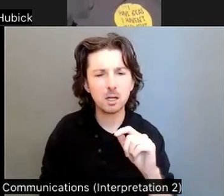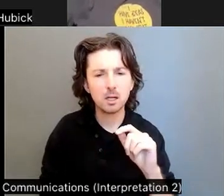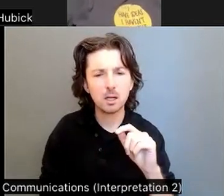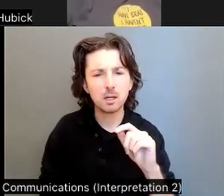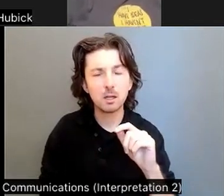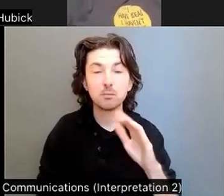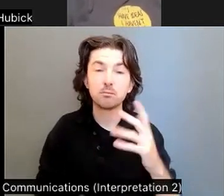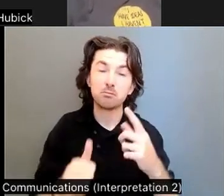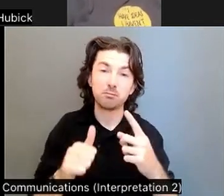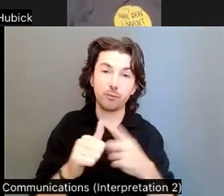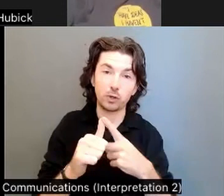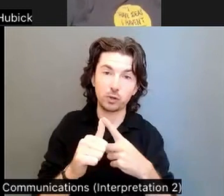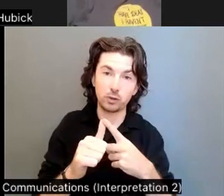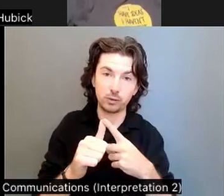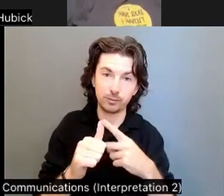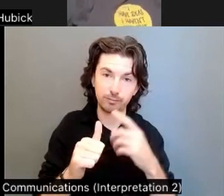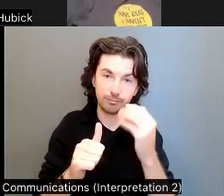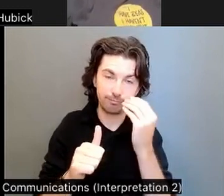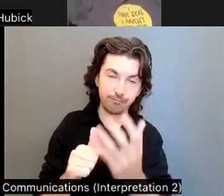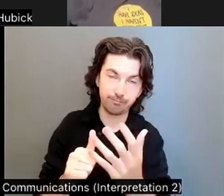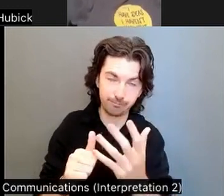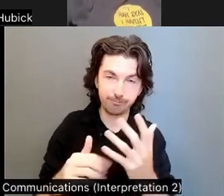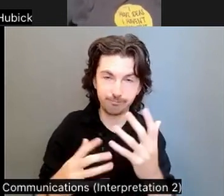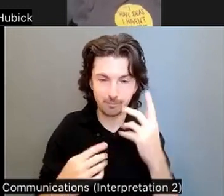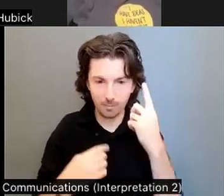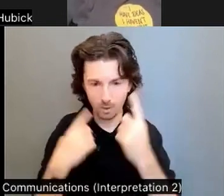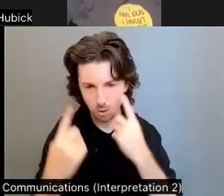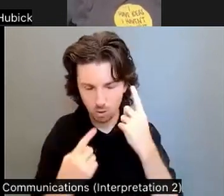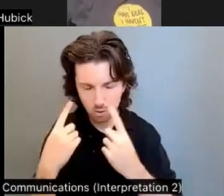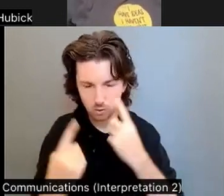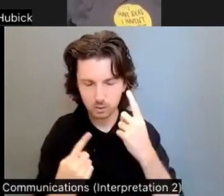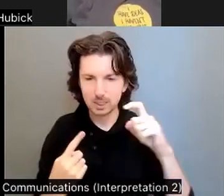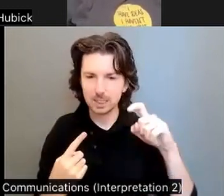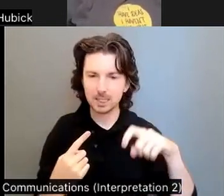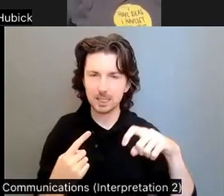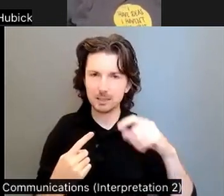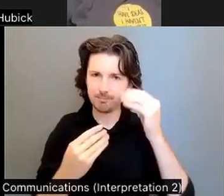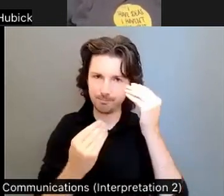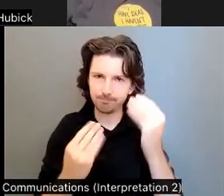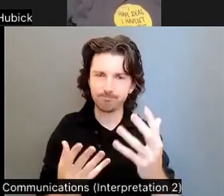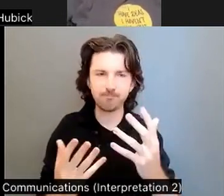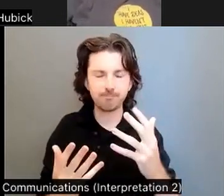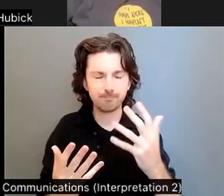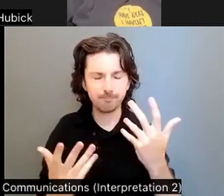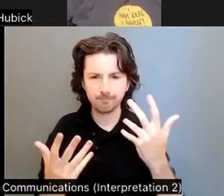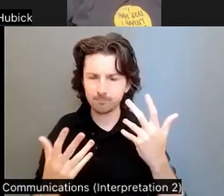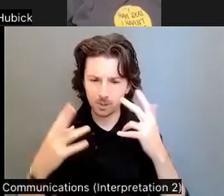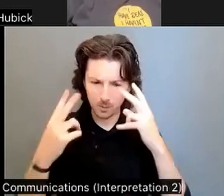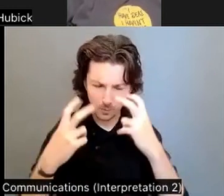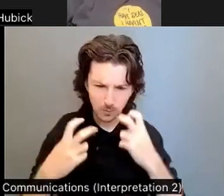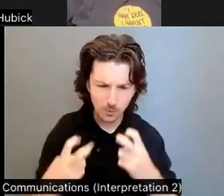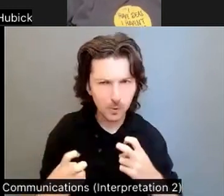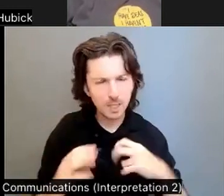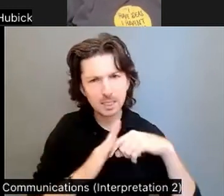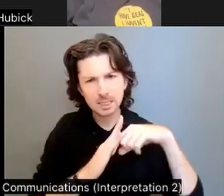my thoughts at this point on what everyone has shared is just deeply reflecting and feeling how